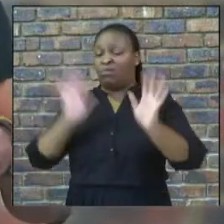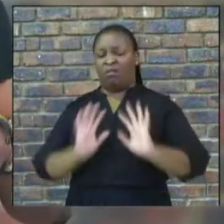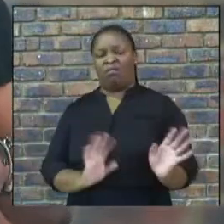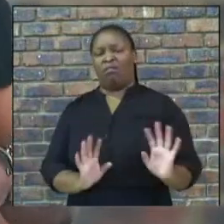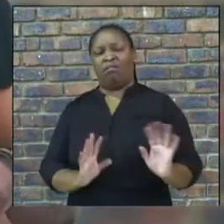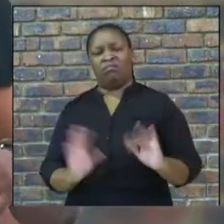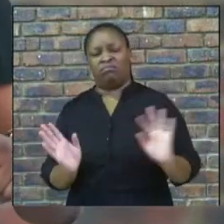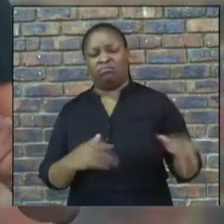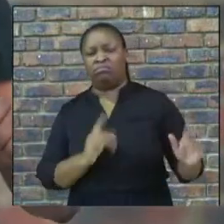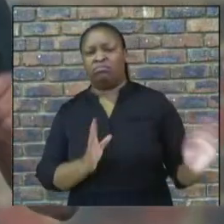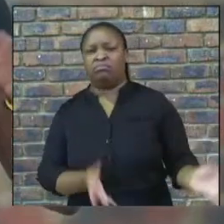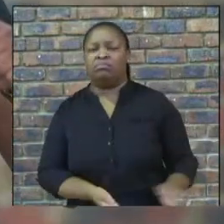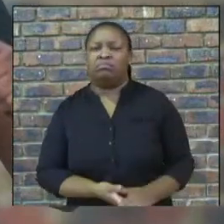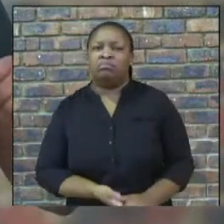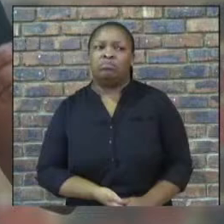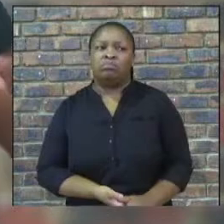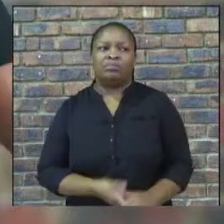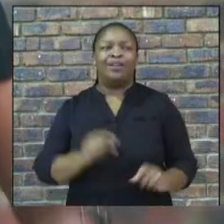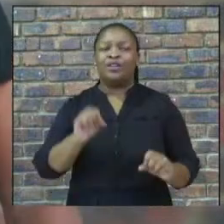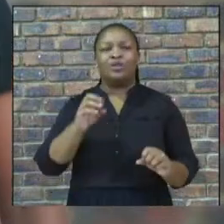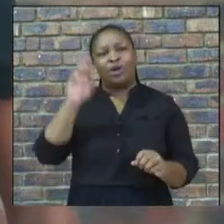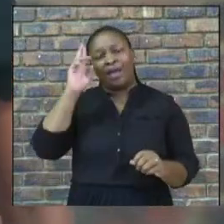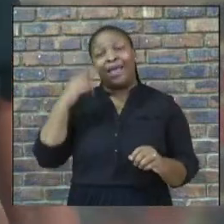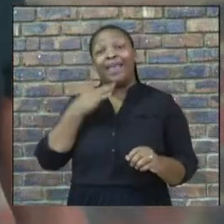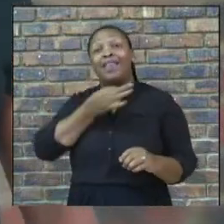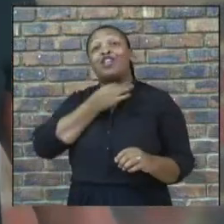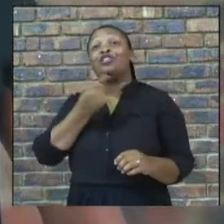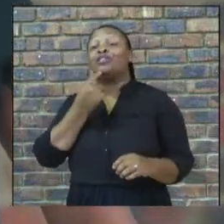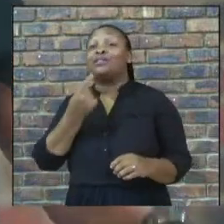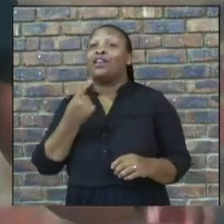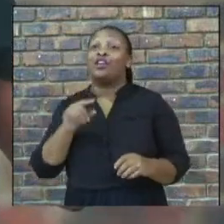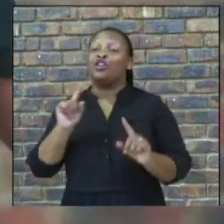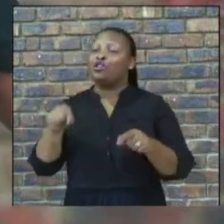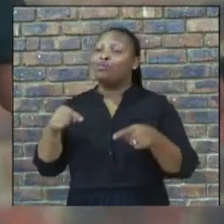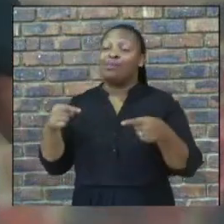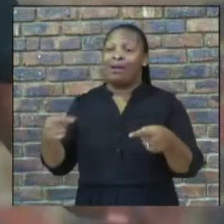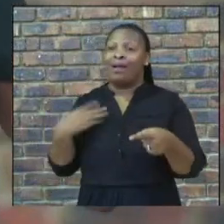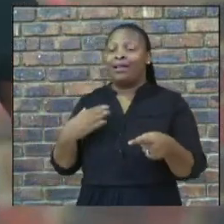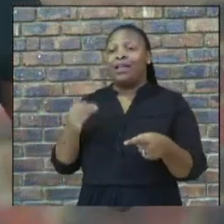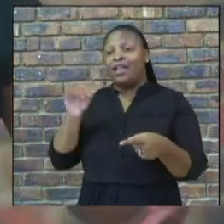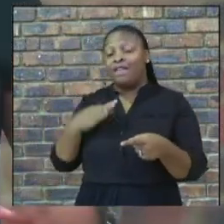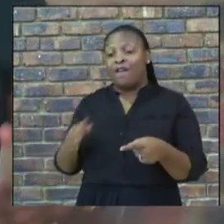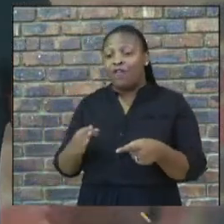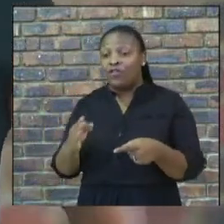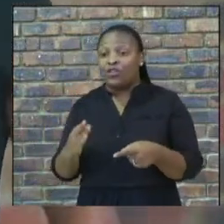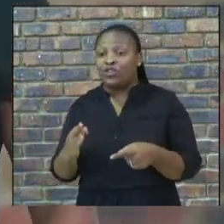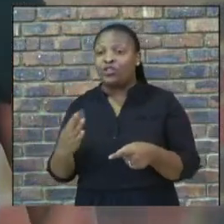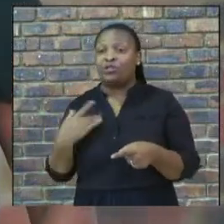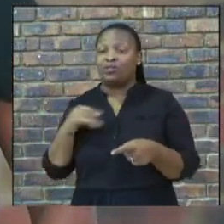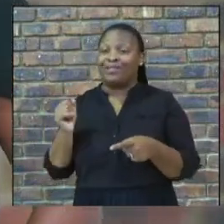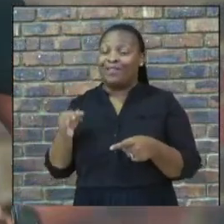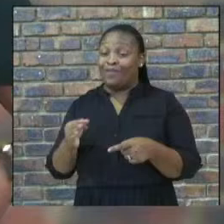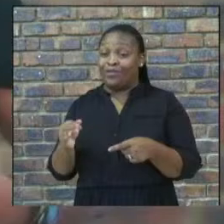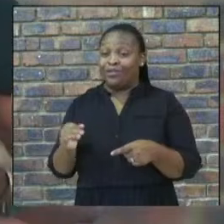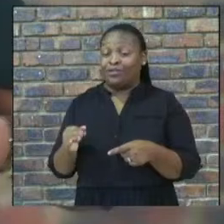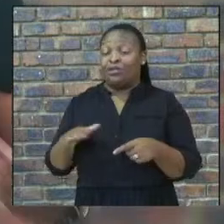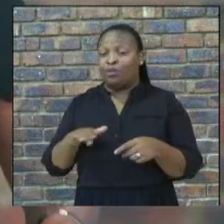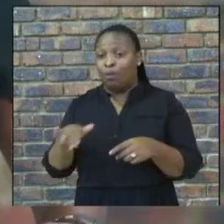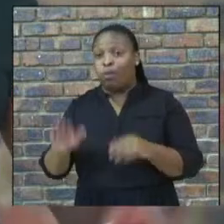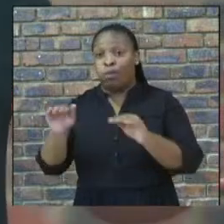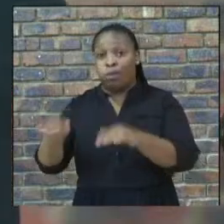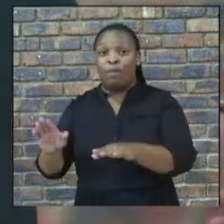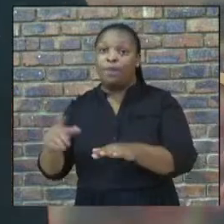don't thank a fish for swimming. Ke mosebetsi o tshwantsa o etse anyway. Le rona